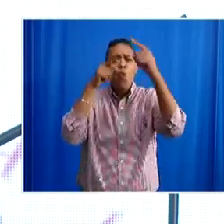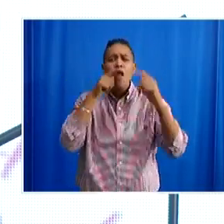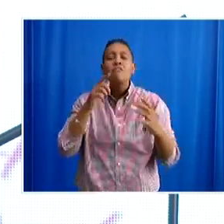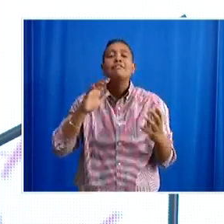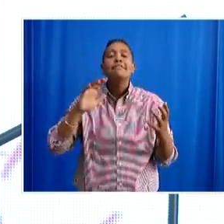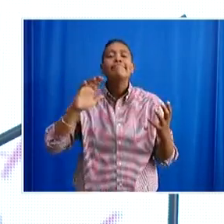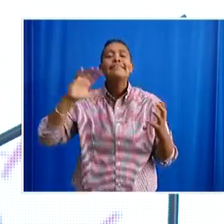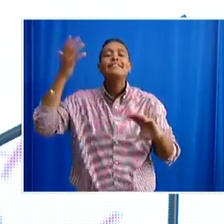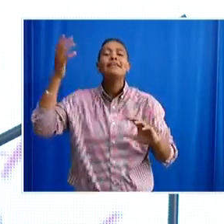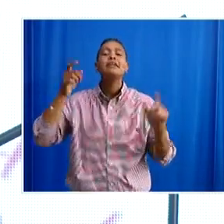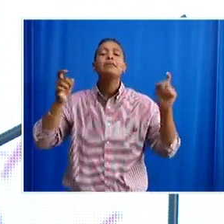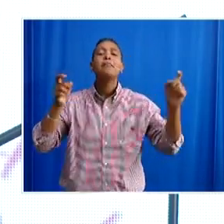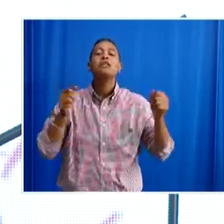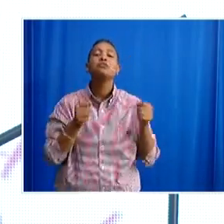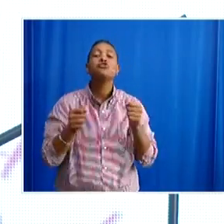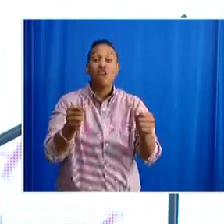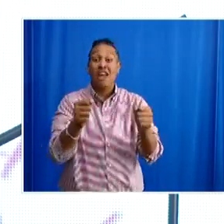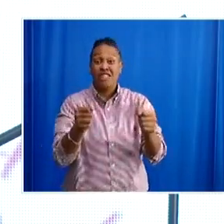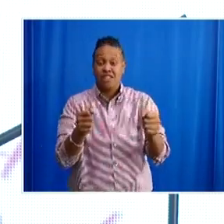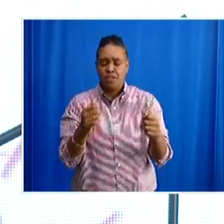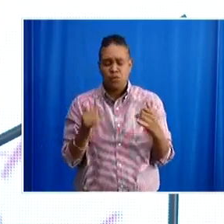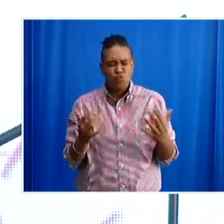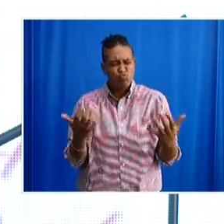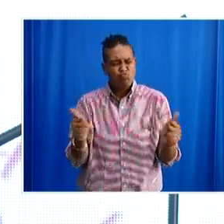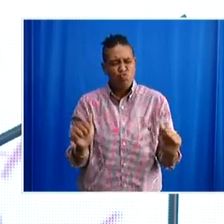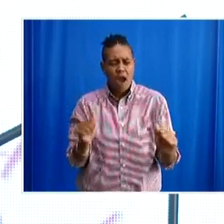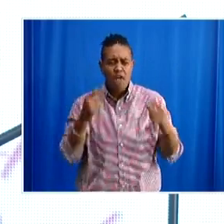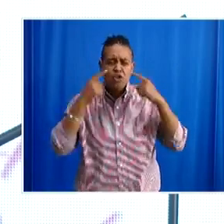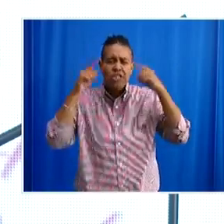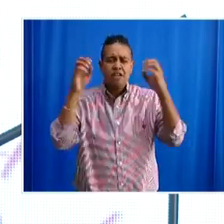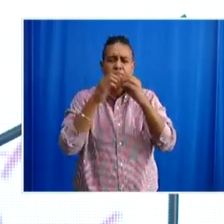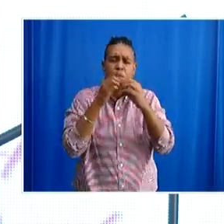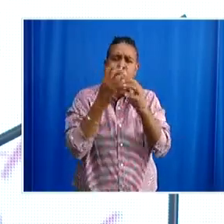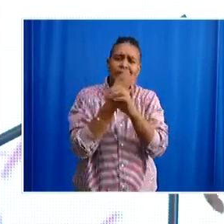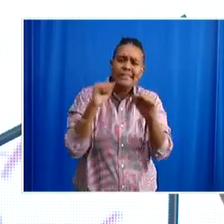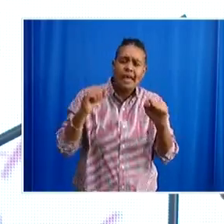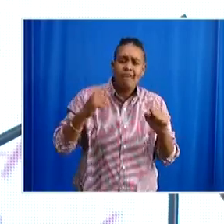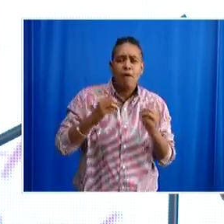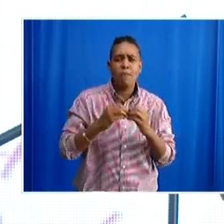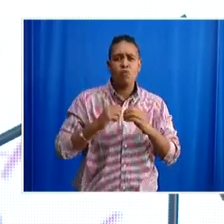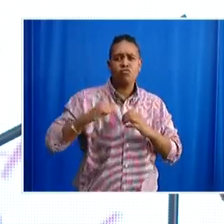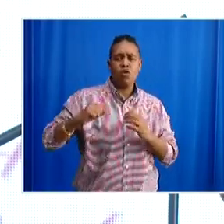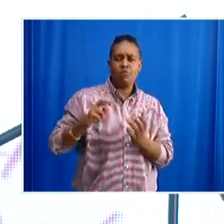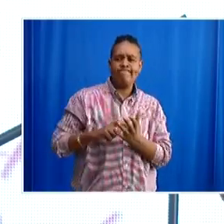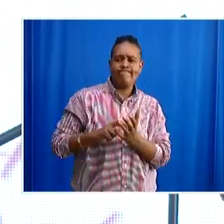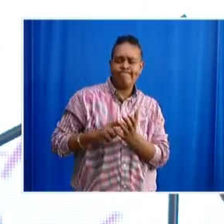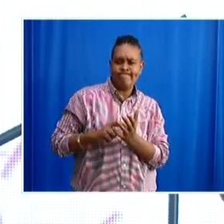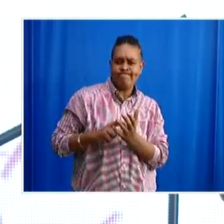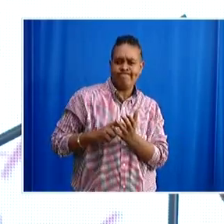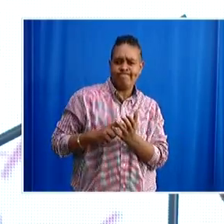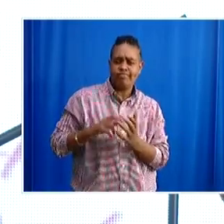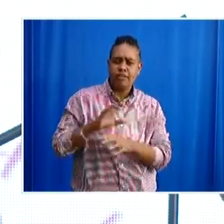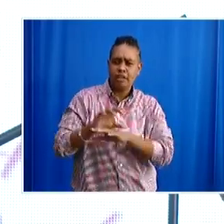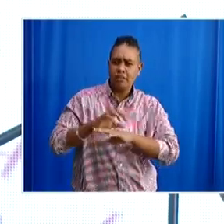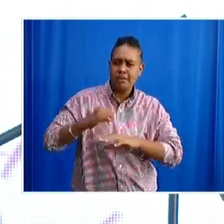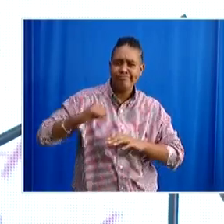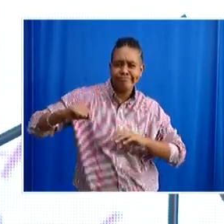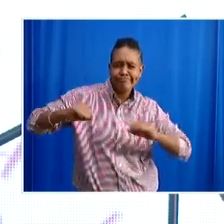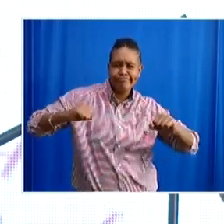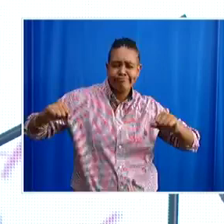Disaster Management Strategy, which also seeks to achieve safer and more resilient, sustainable Caribbean, demands critical